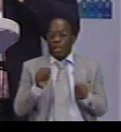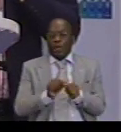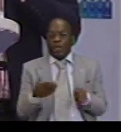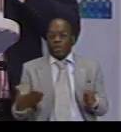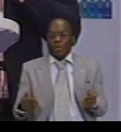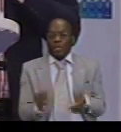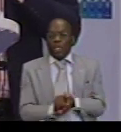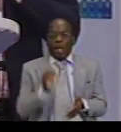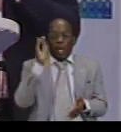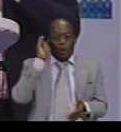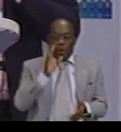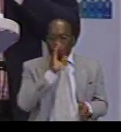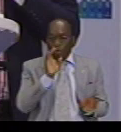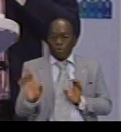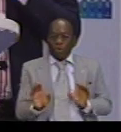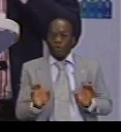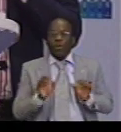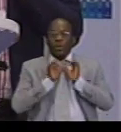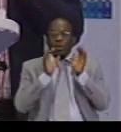Nothing